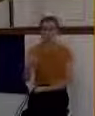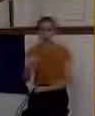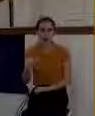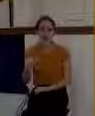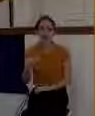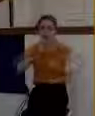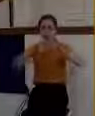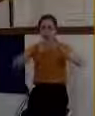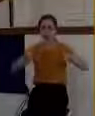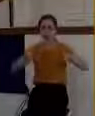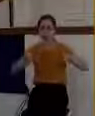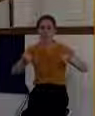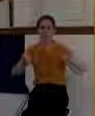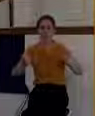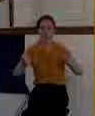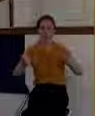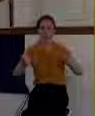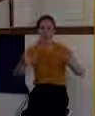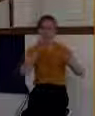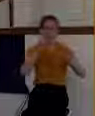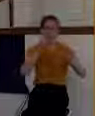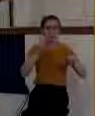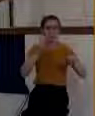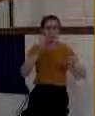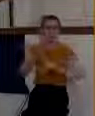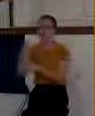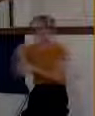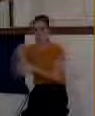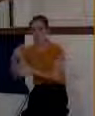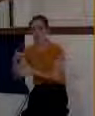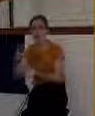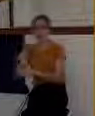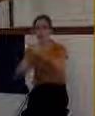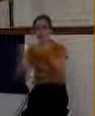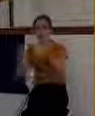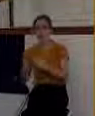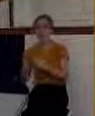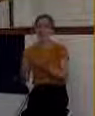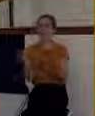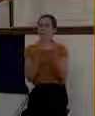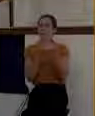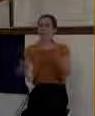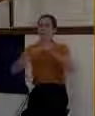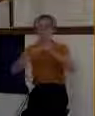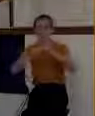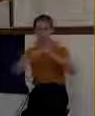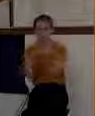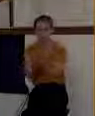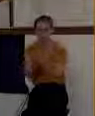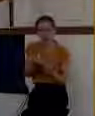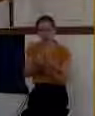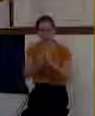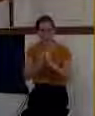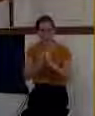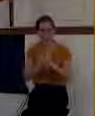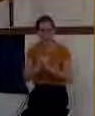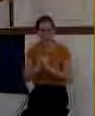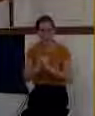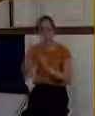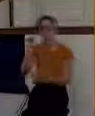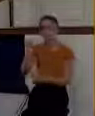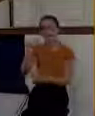Israel as of the true way of worship. Judah, the capital city of Judah was Jerusalem.